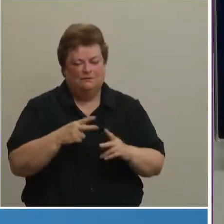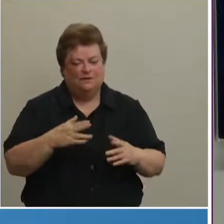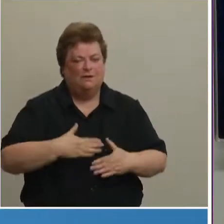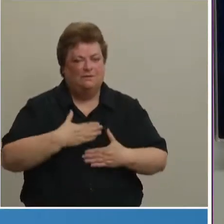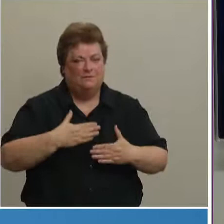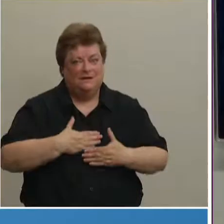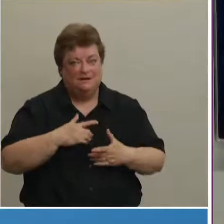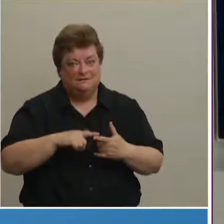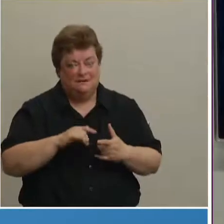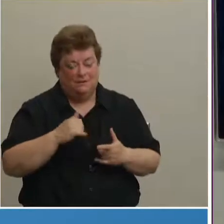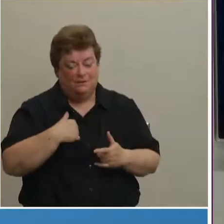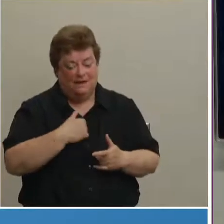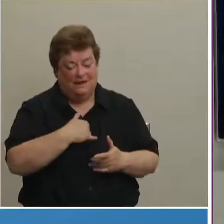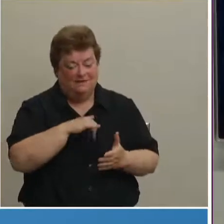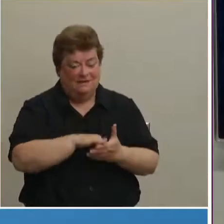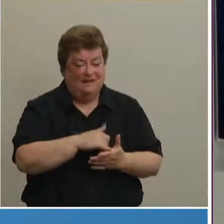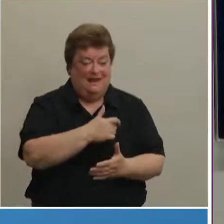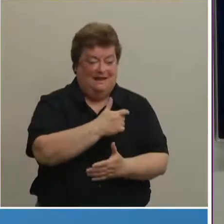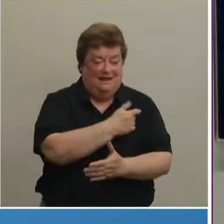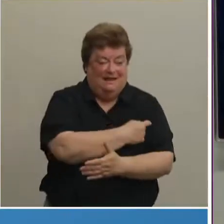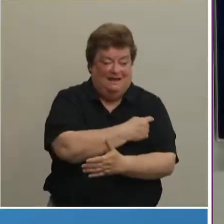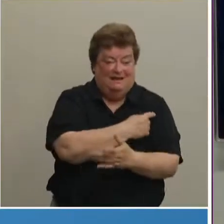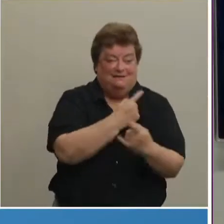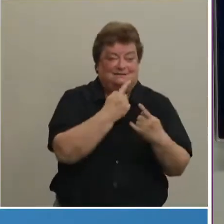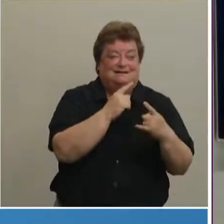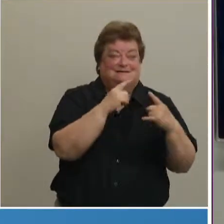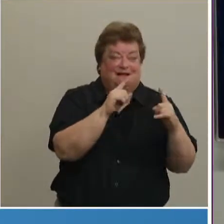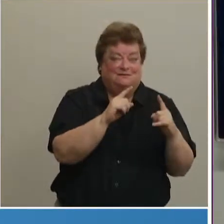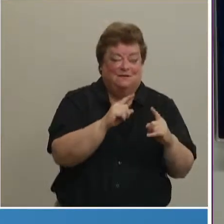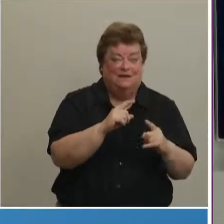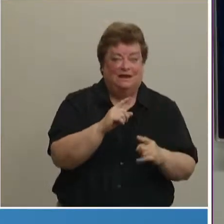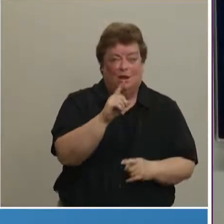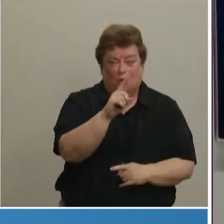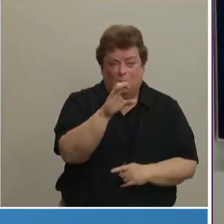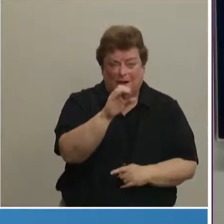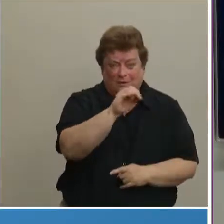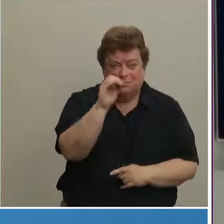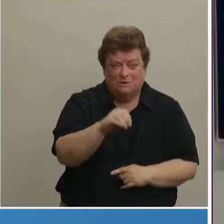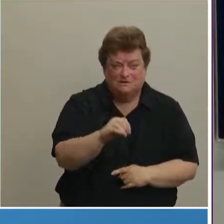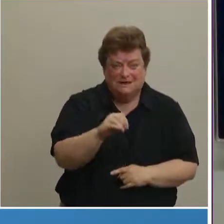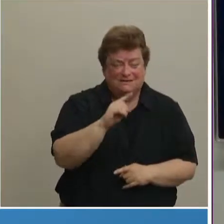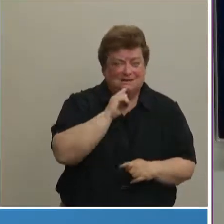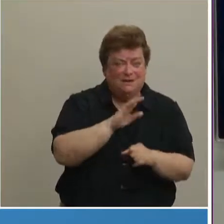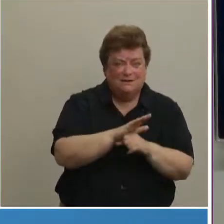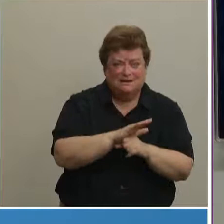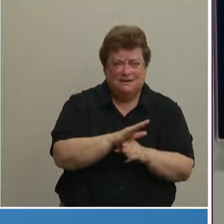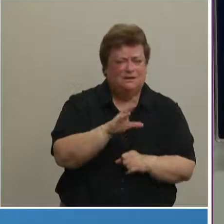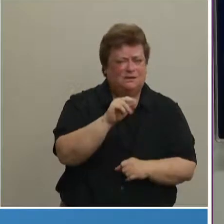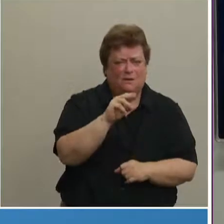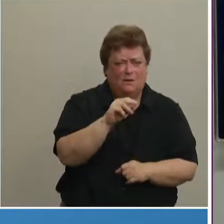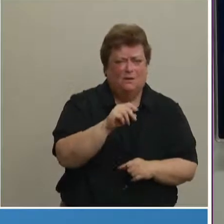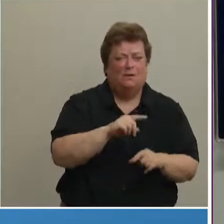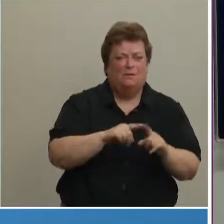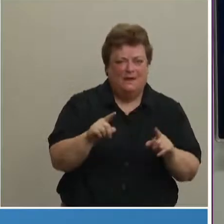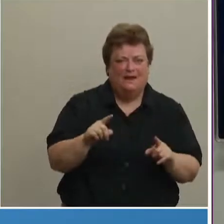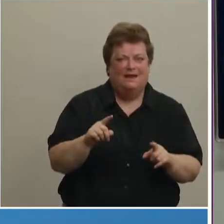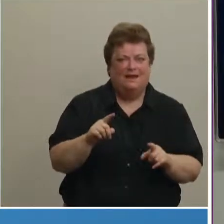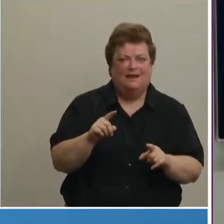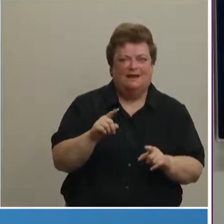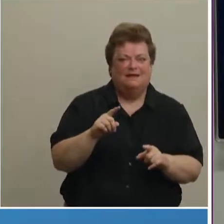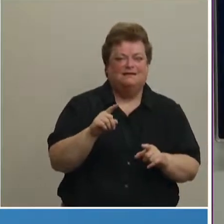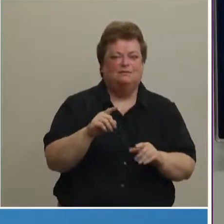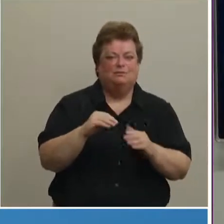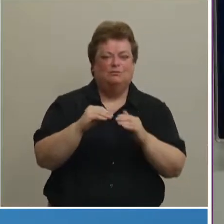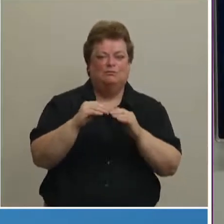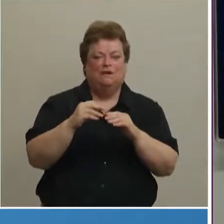have such incredible, effective vaccines available. Is it 100% guarantee against getting COVID? No, but it really reduces the